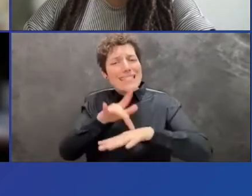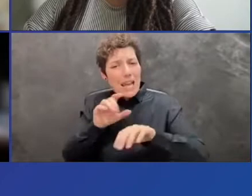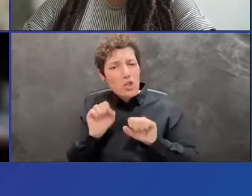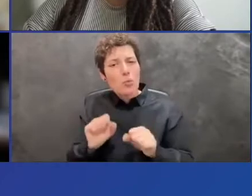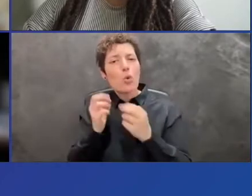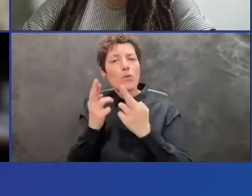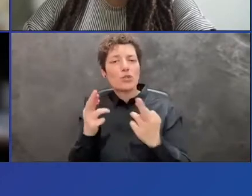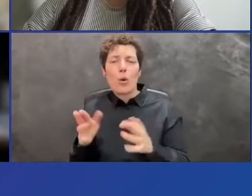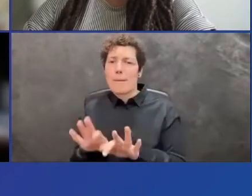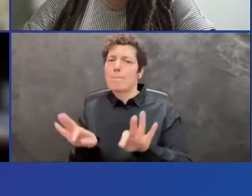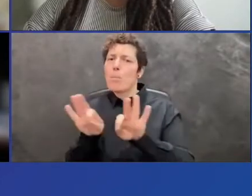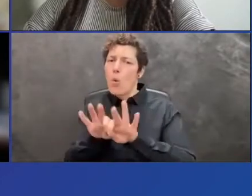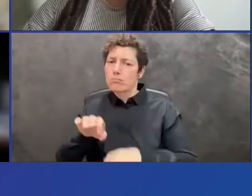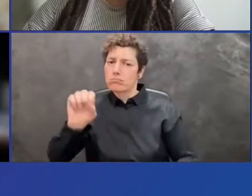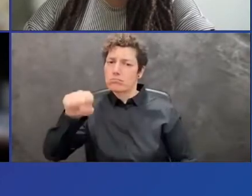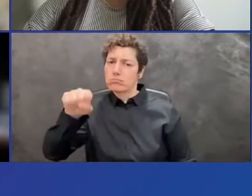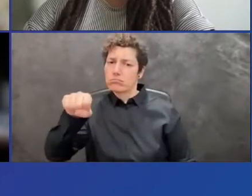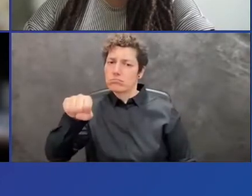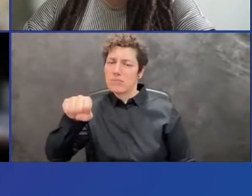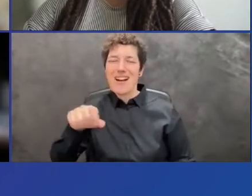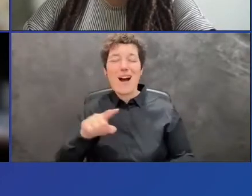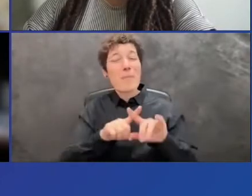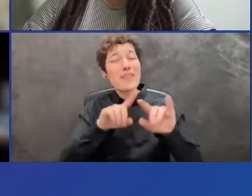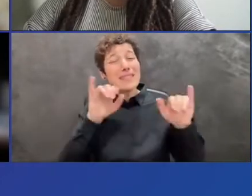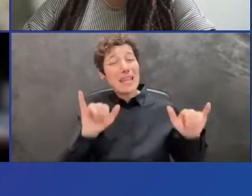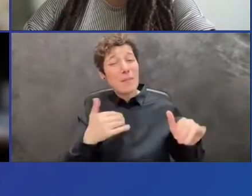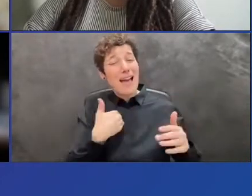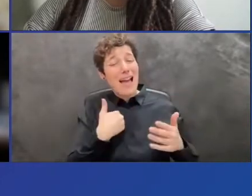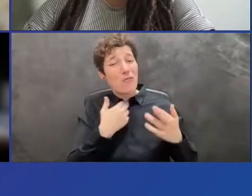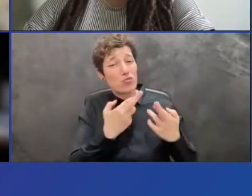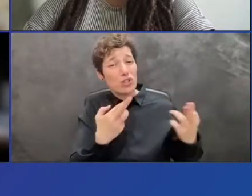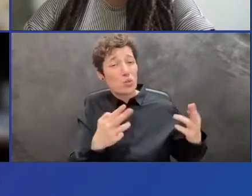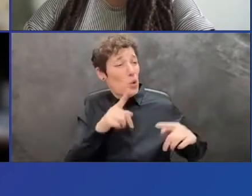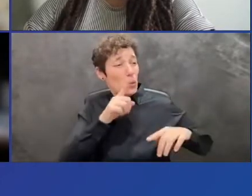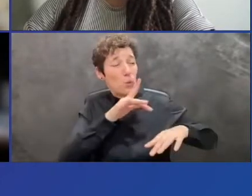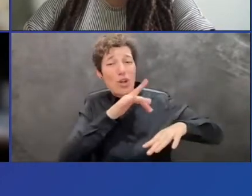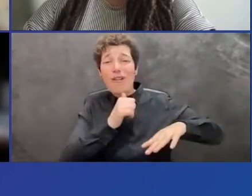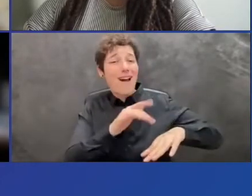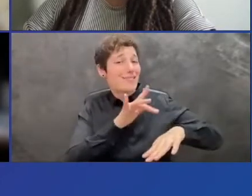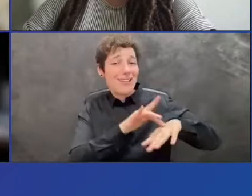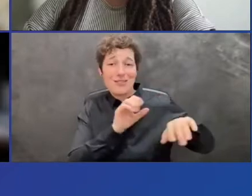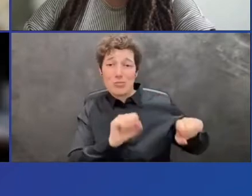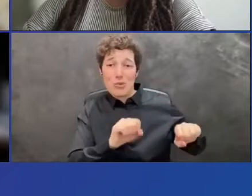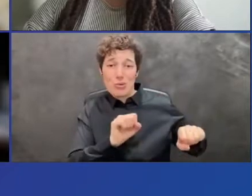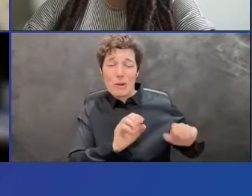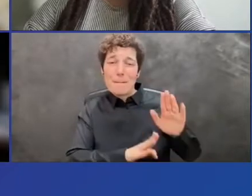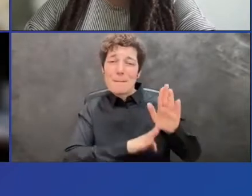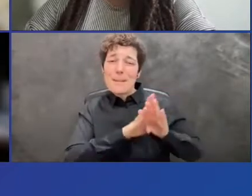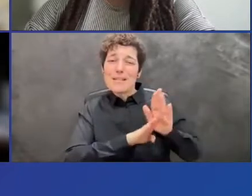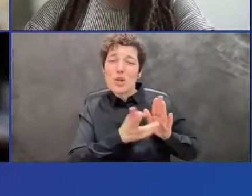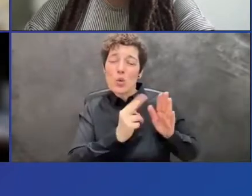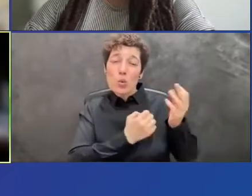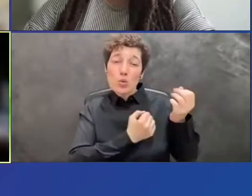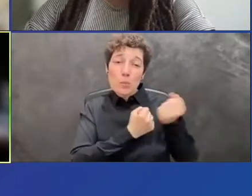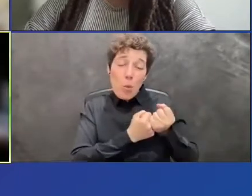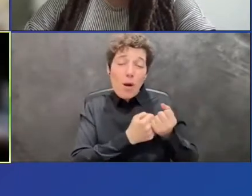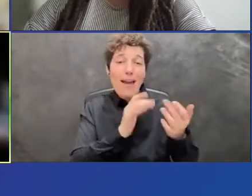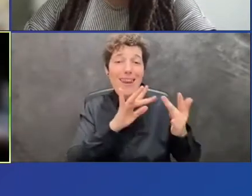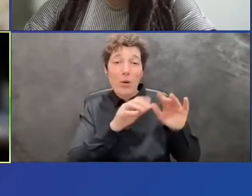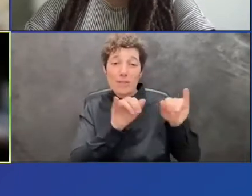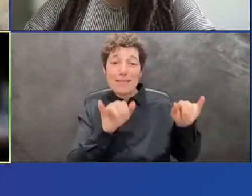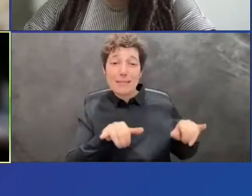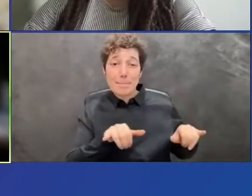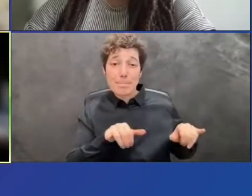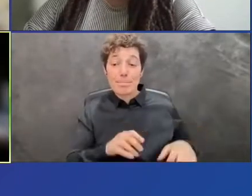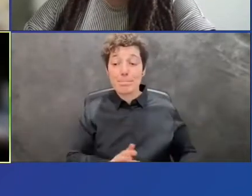intangible things that come up, like building your own internal network support system, because it's so vital. Yeah, I'd love to